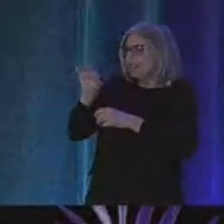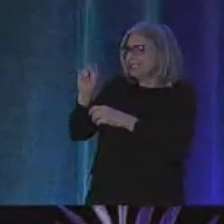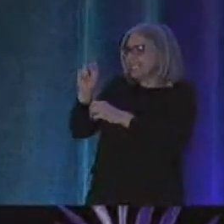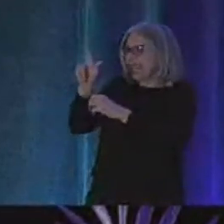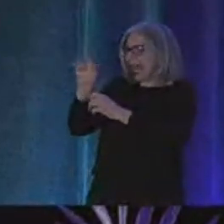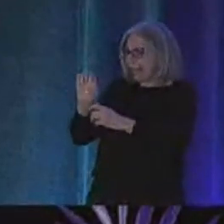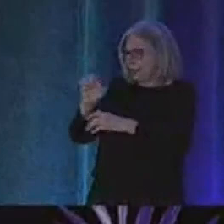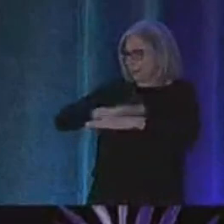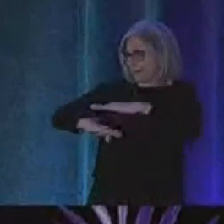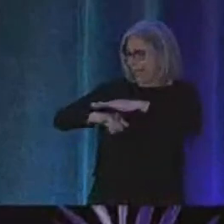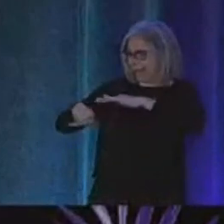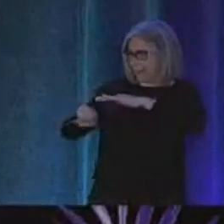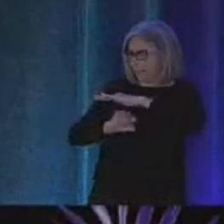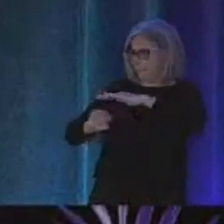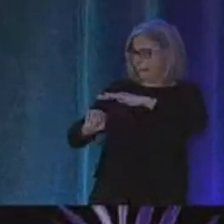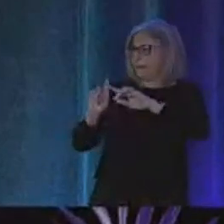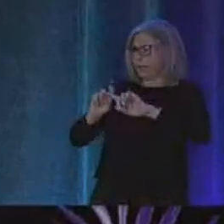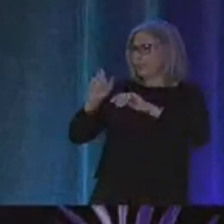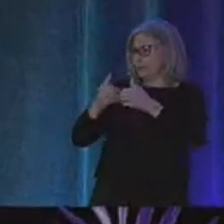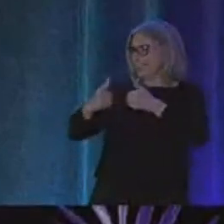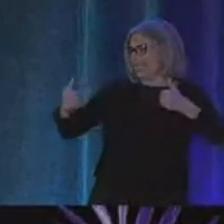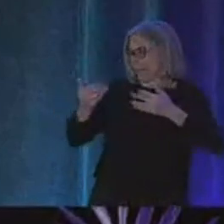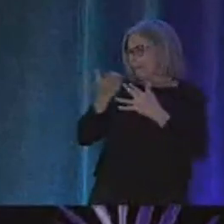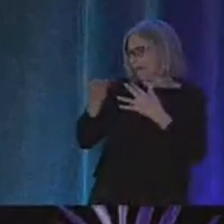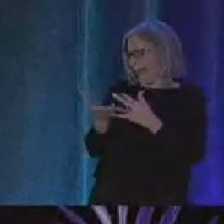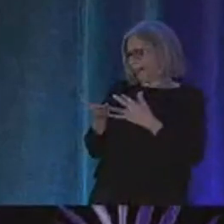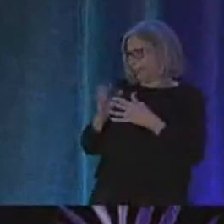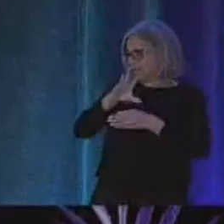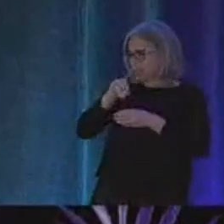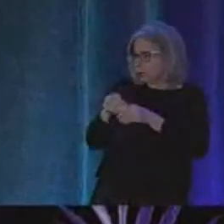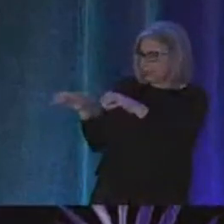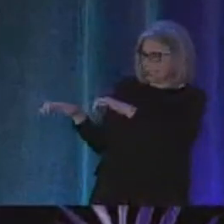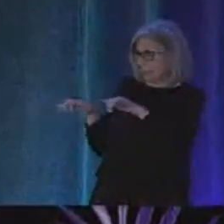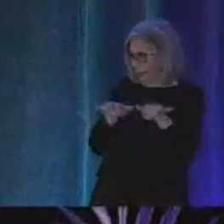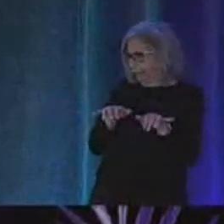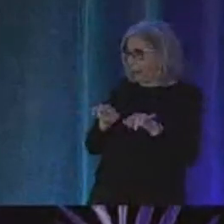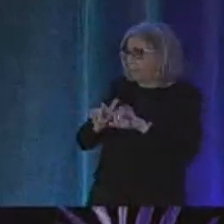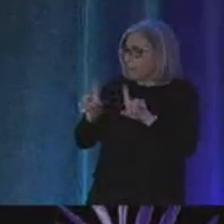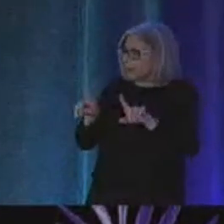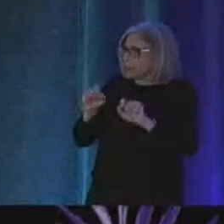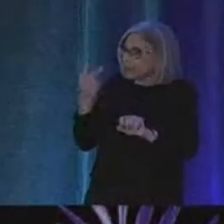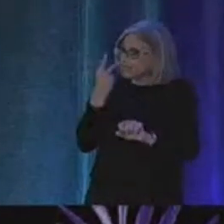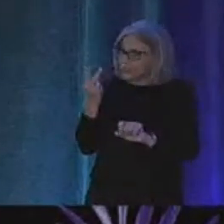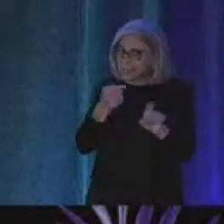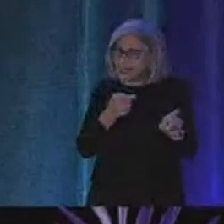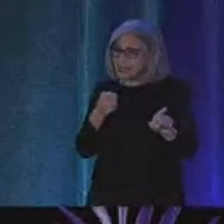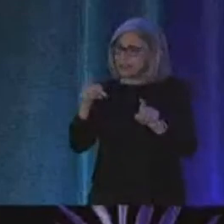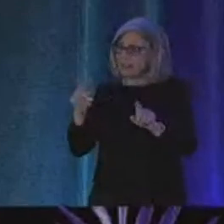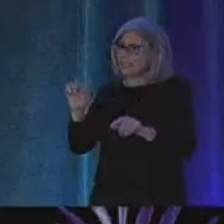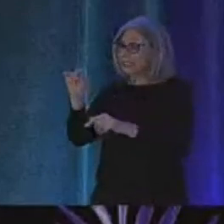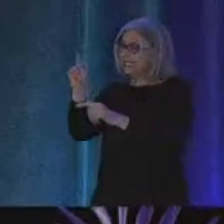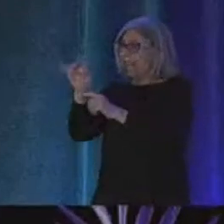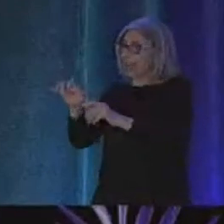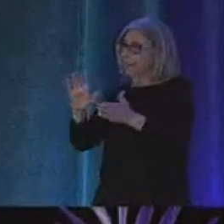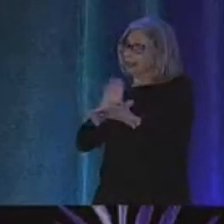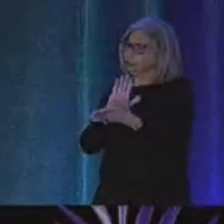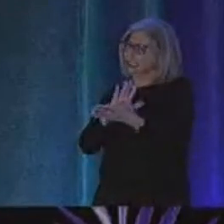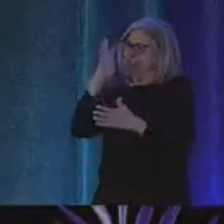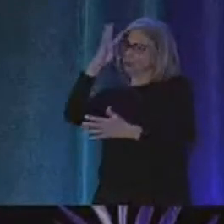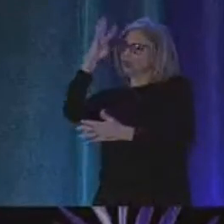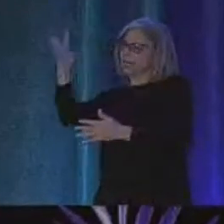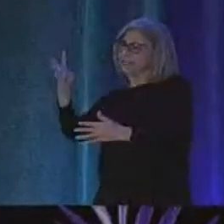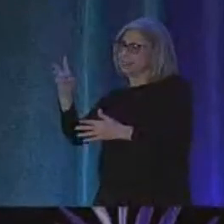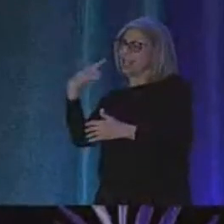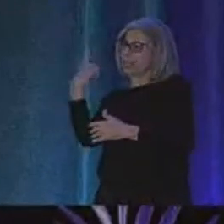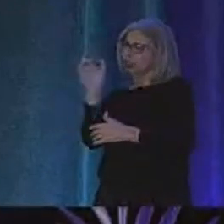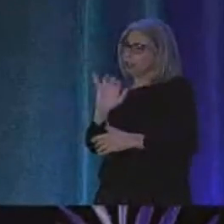at the bottom, but this could have been a separate file, again, included similarly. But you can see I'm doing this style sheet.create, and it